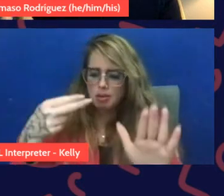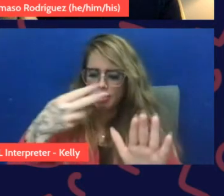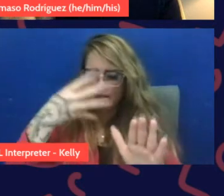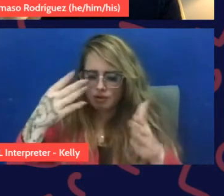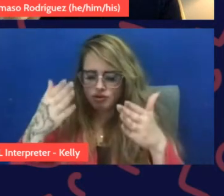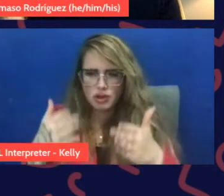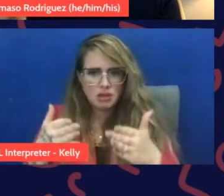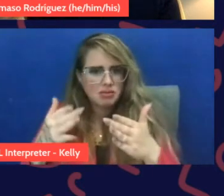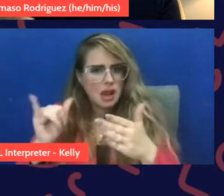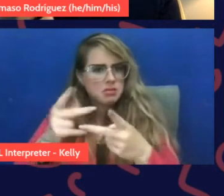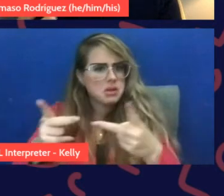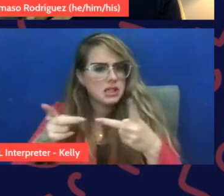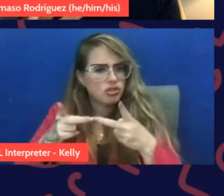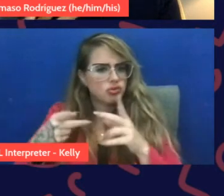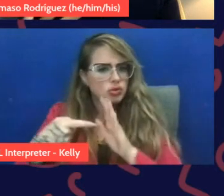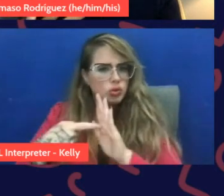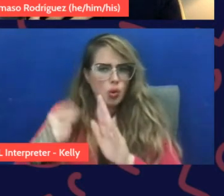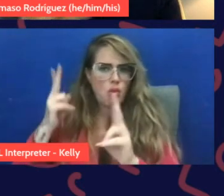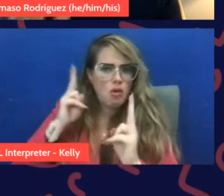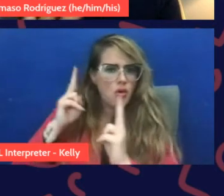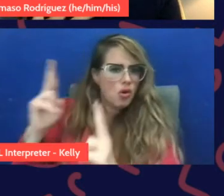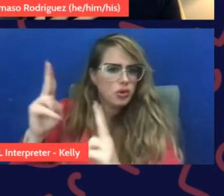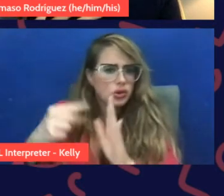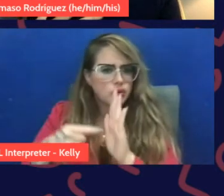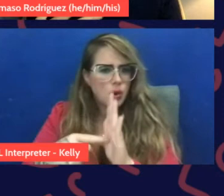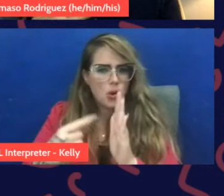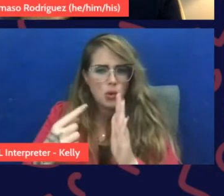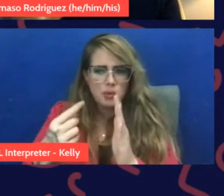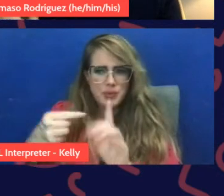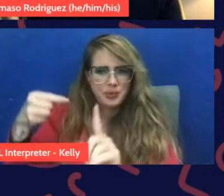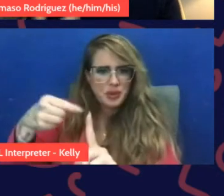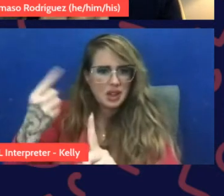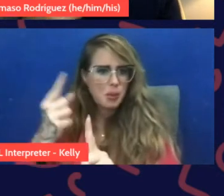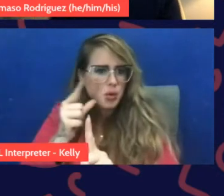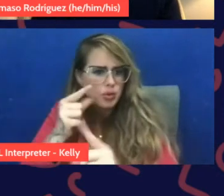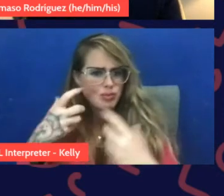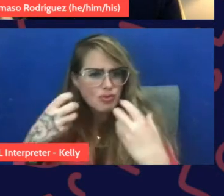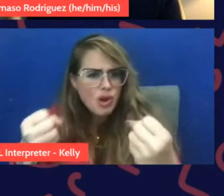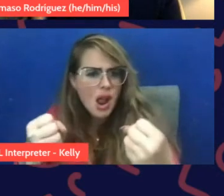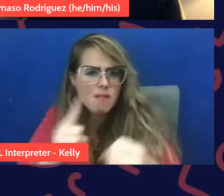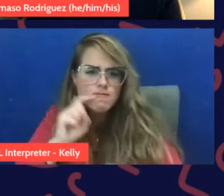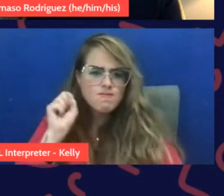a position of honor, because of sort of someone who's brave